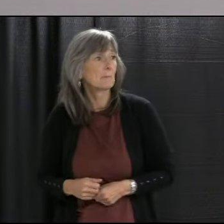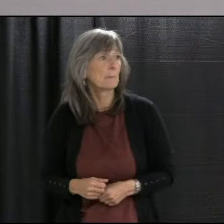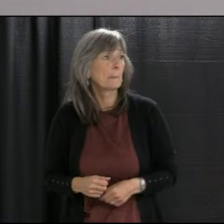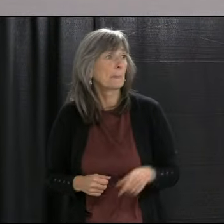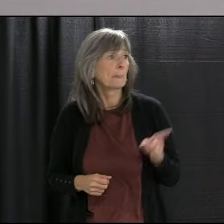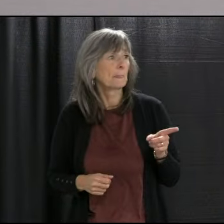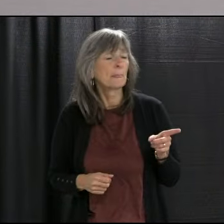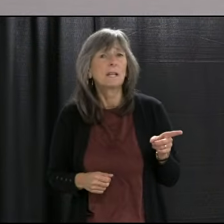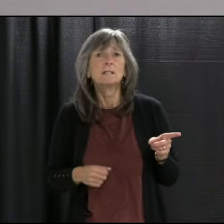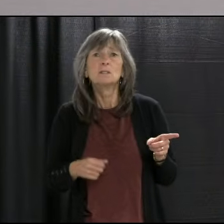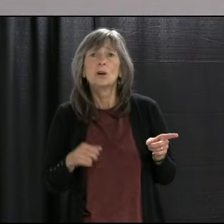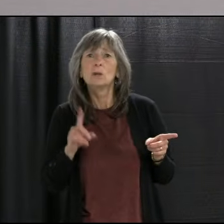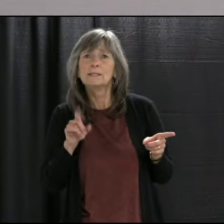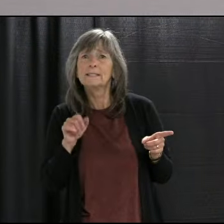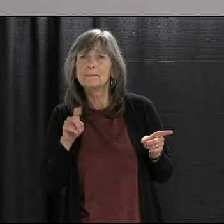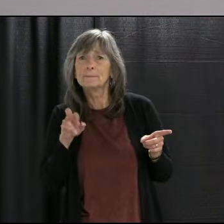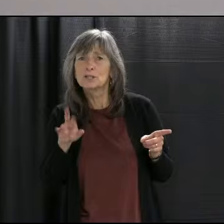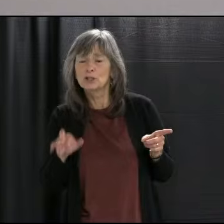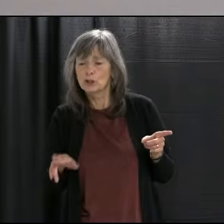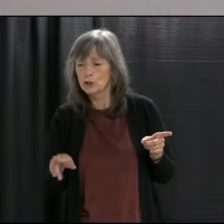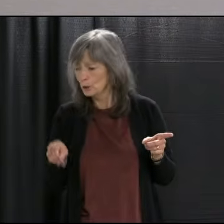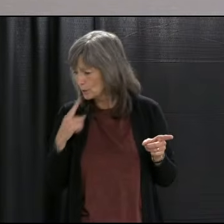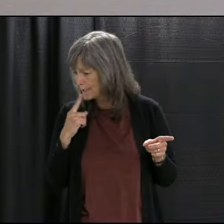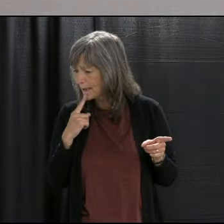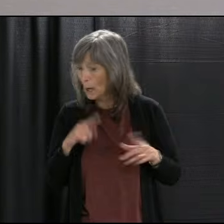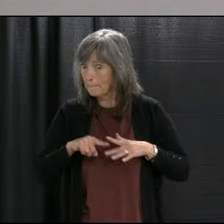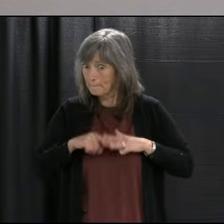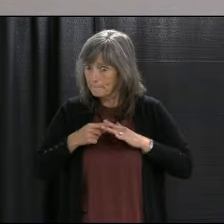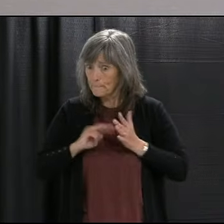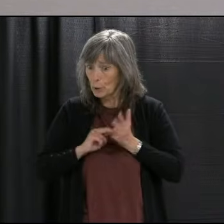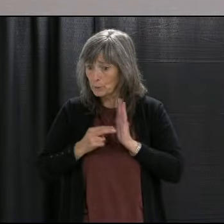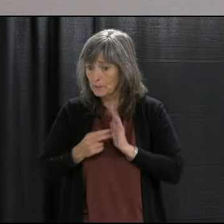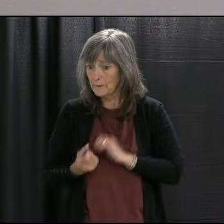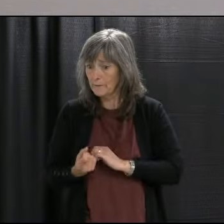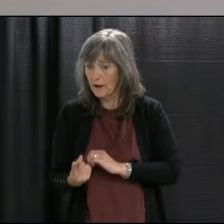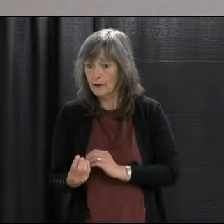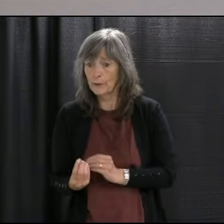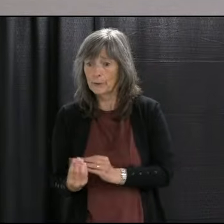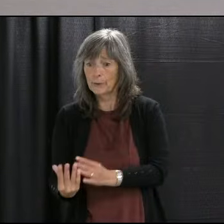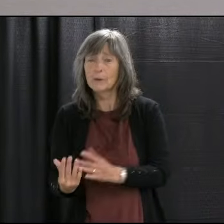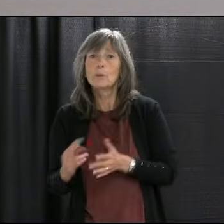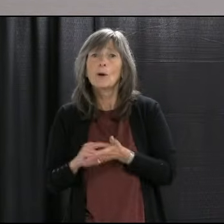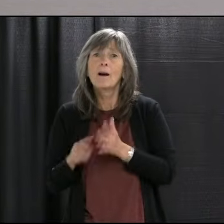that intentionally set fire was? What happened there? Well, I was referring to